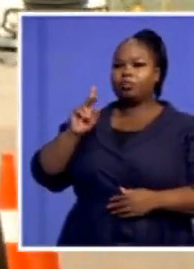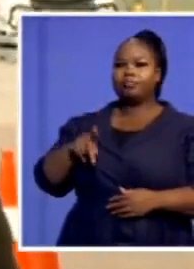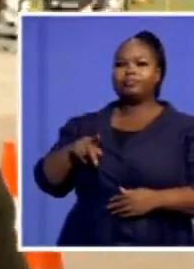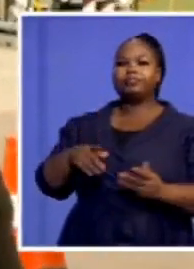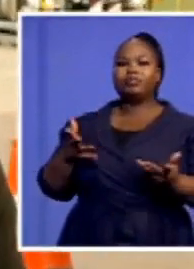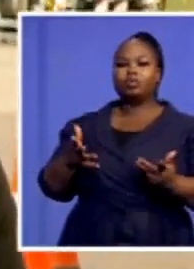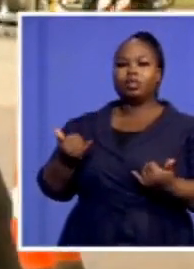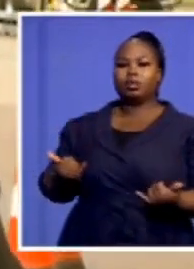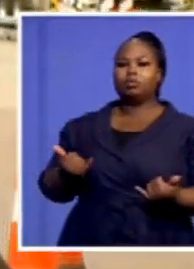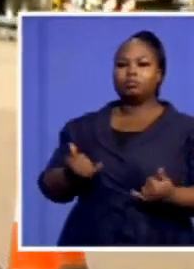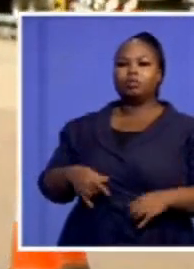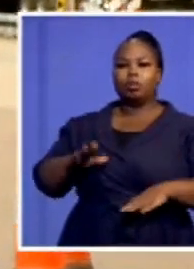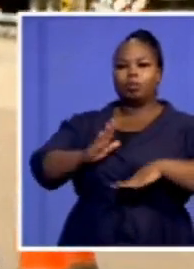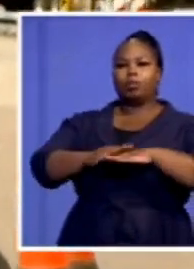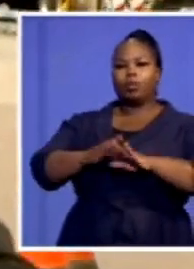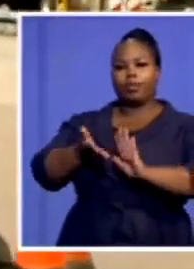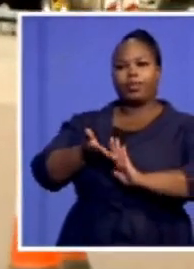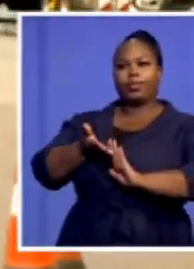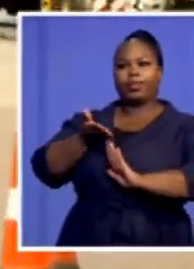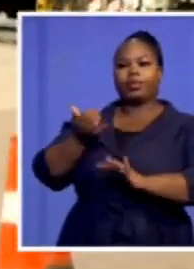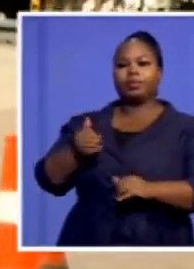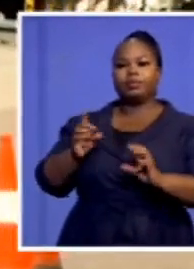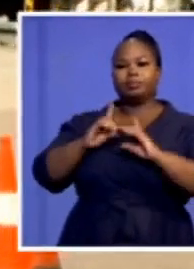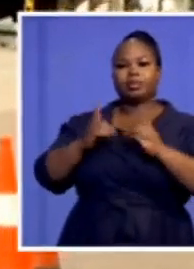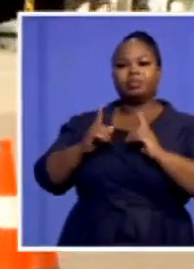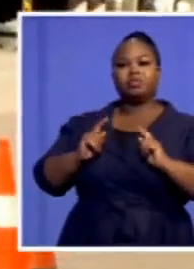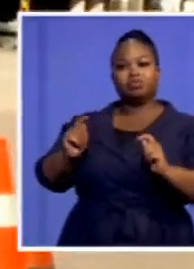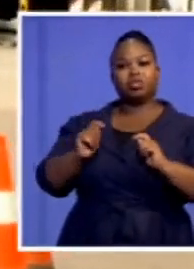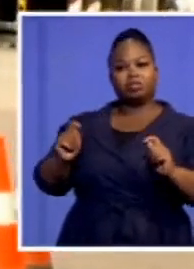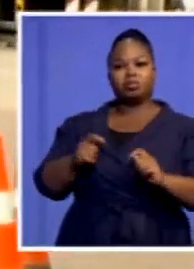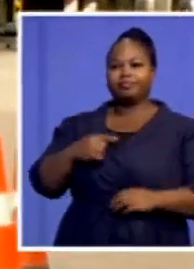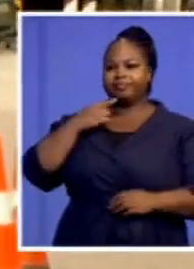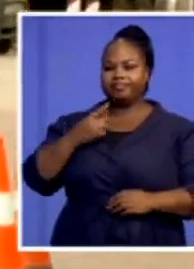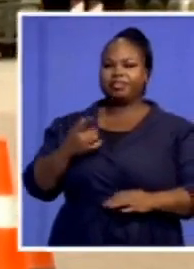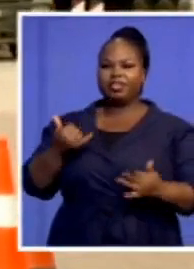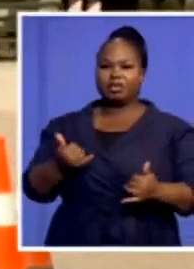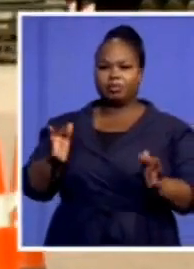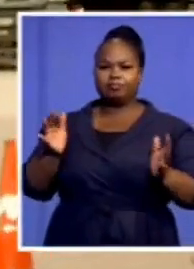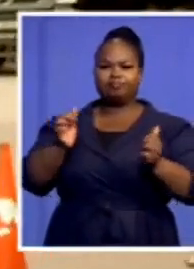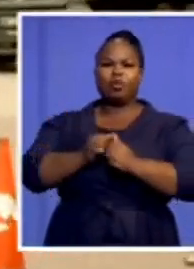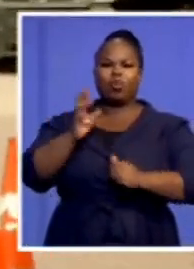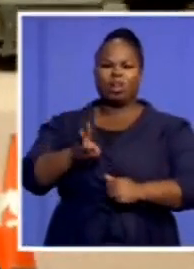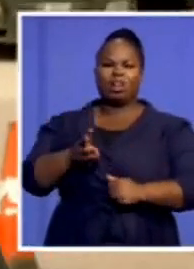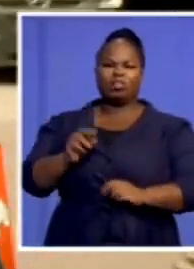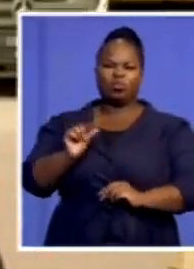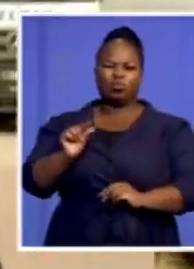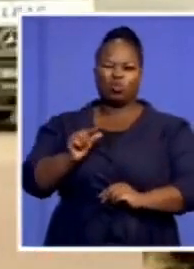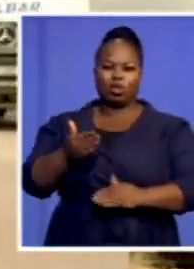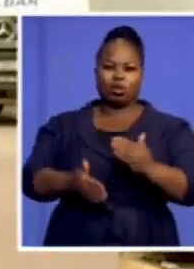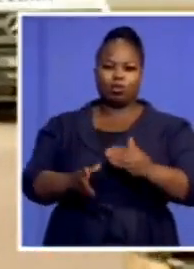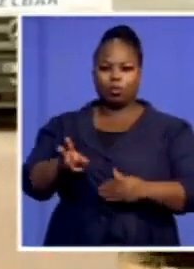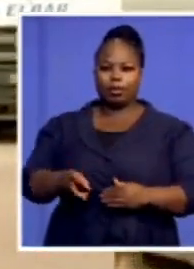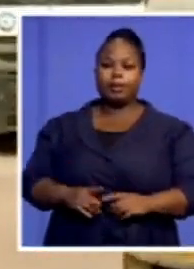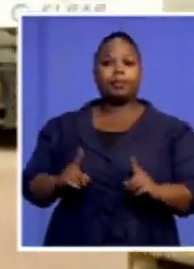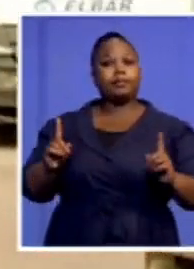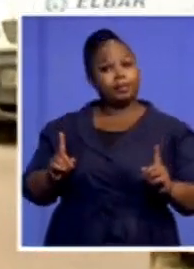pick up. The transport department say, Desiree, they will wrap up this roadblock quite shortly. However, there are other operations